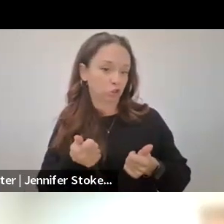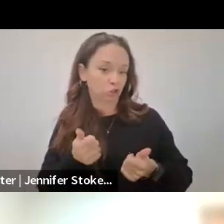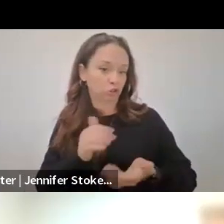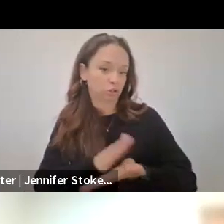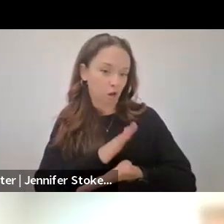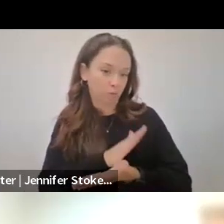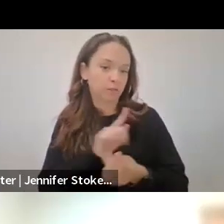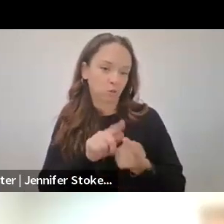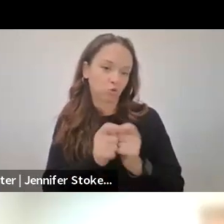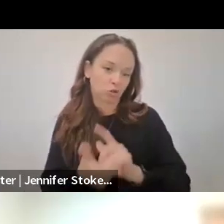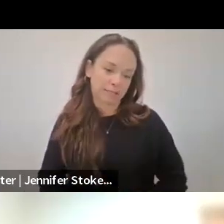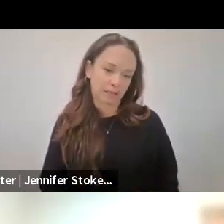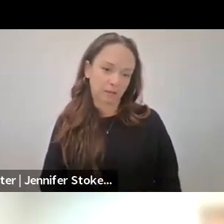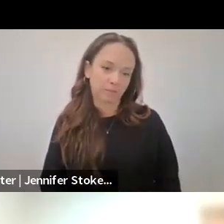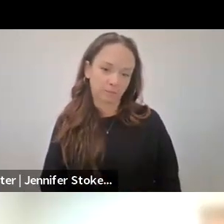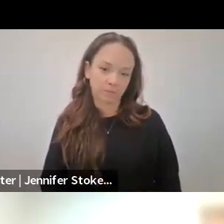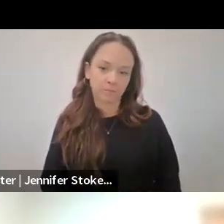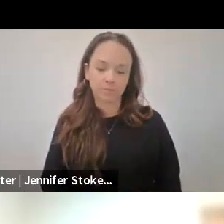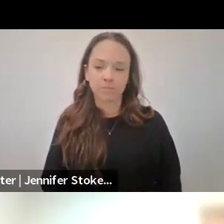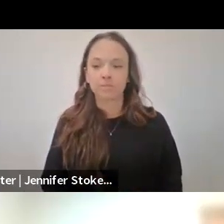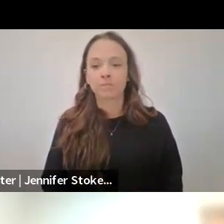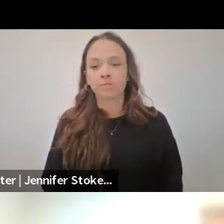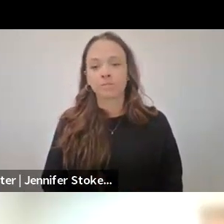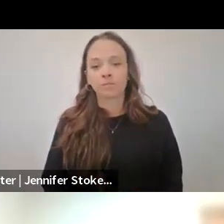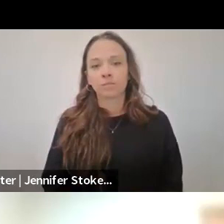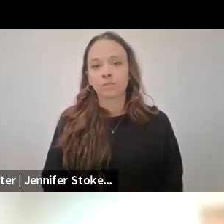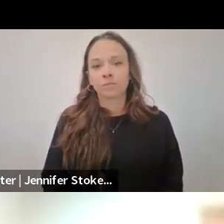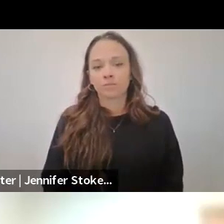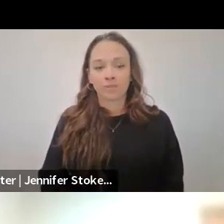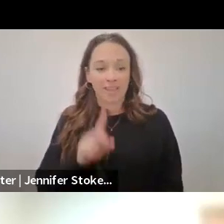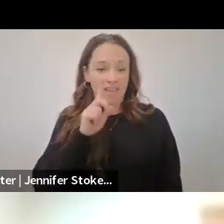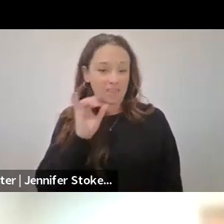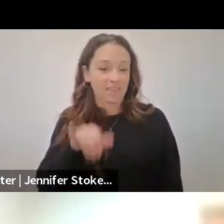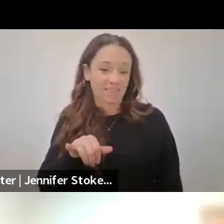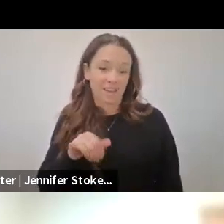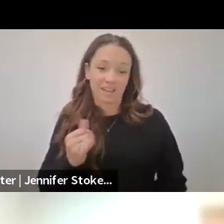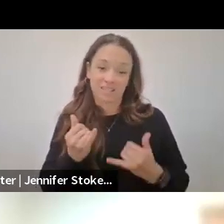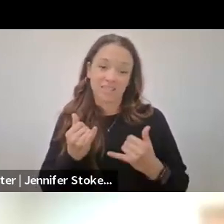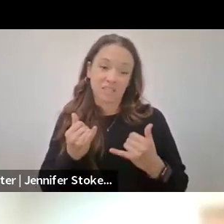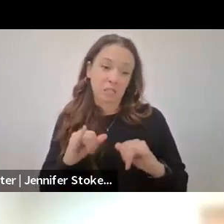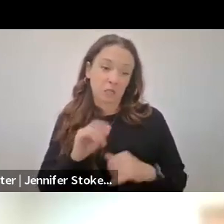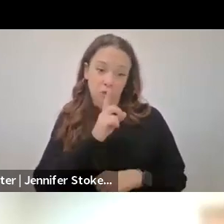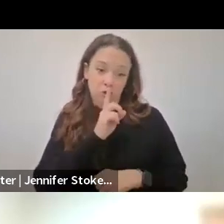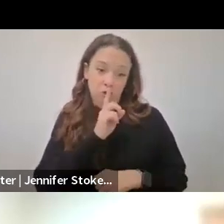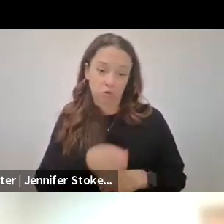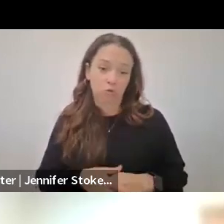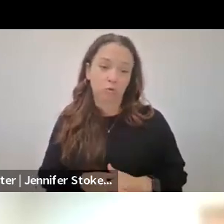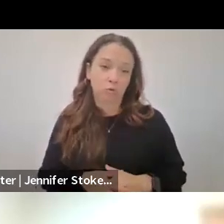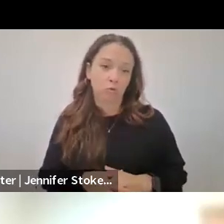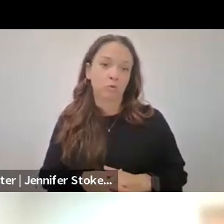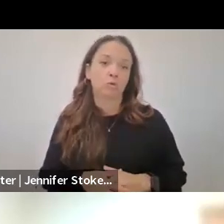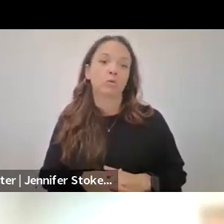translate. And so I think that is still very much the case. I think I've seen kind of